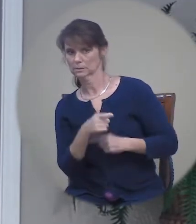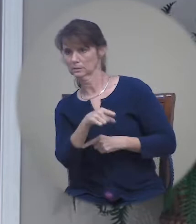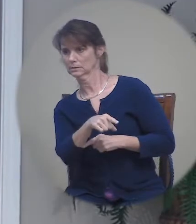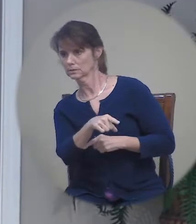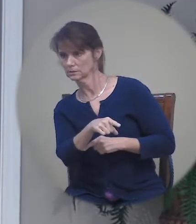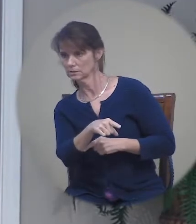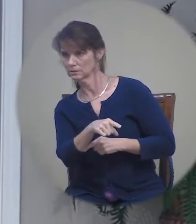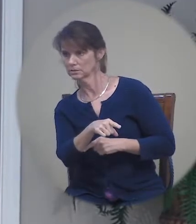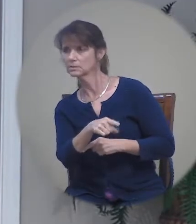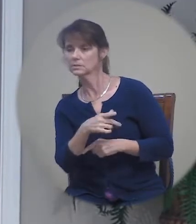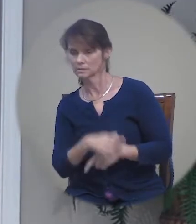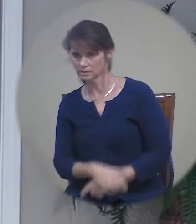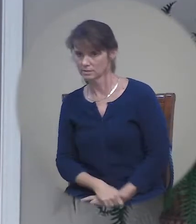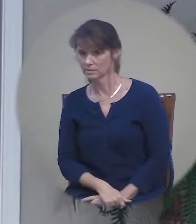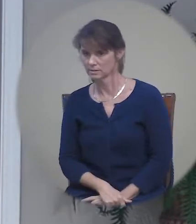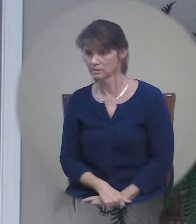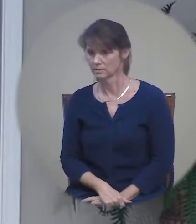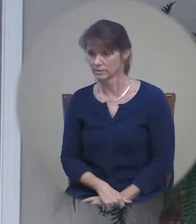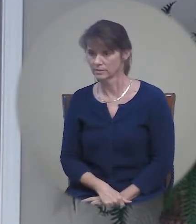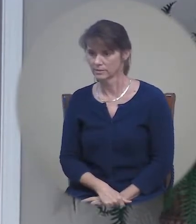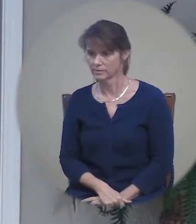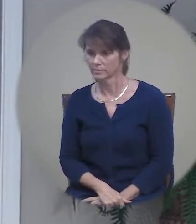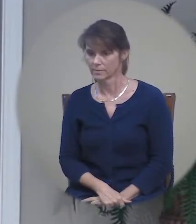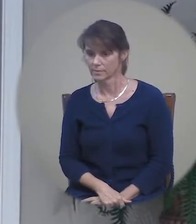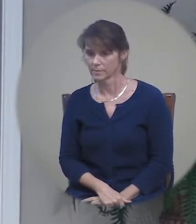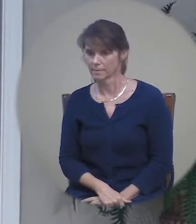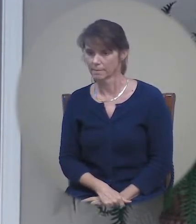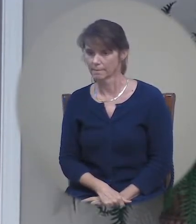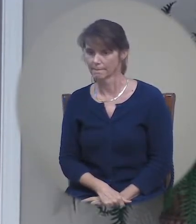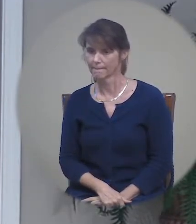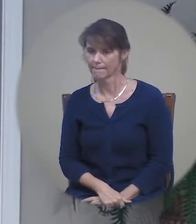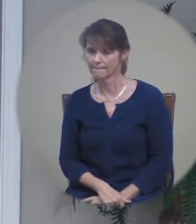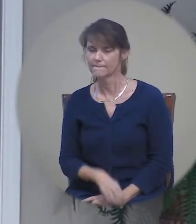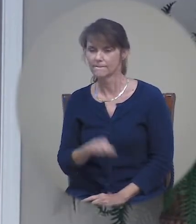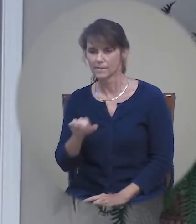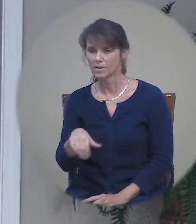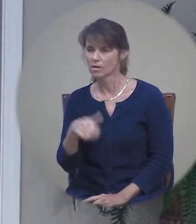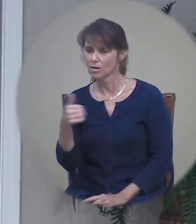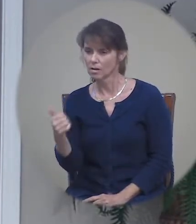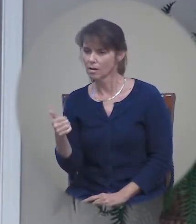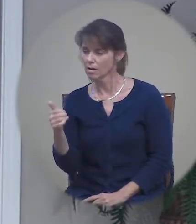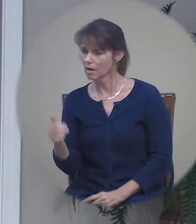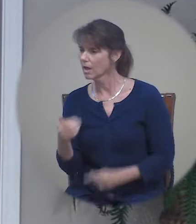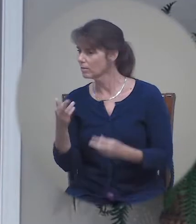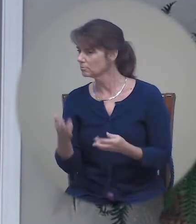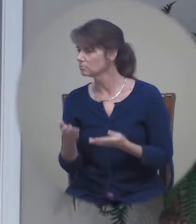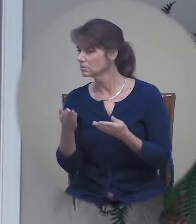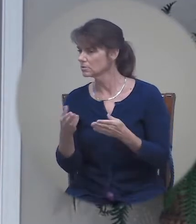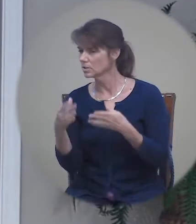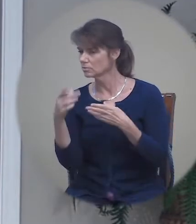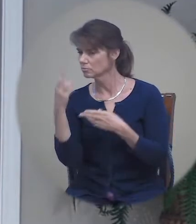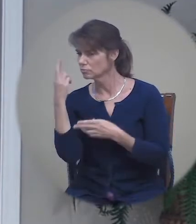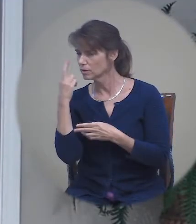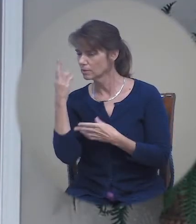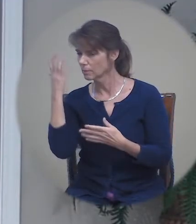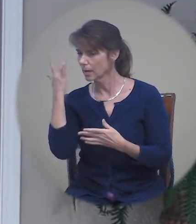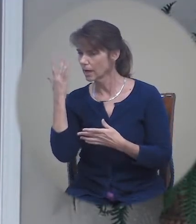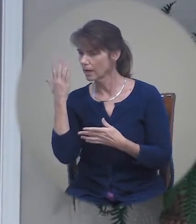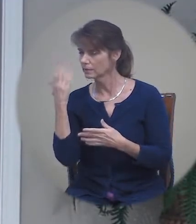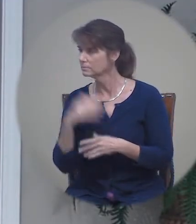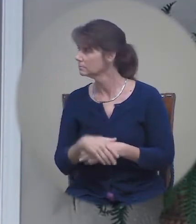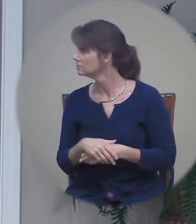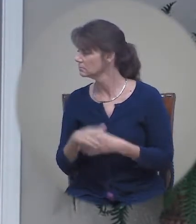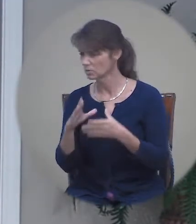to invade Judah. But another reason that I think this is in the text is just